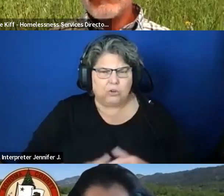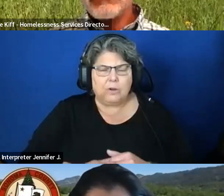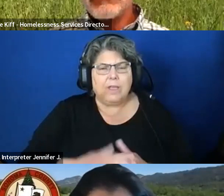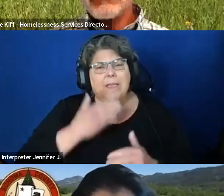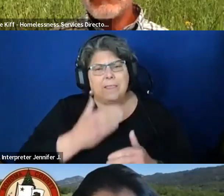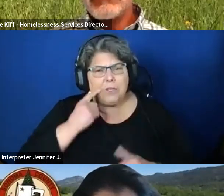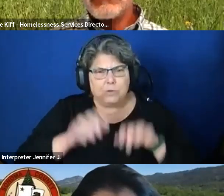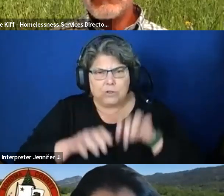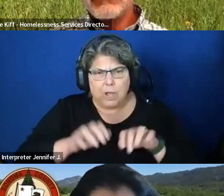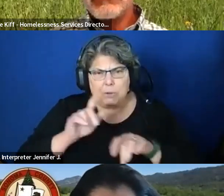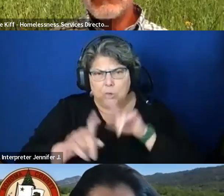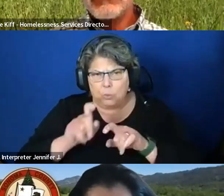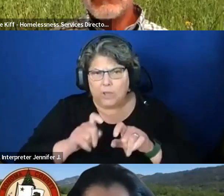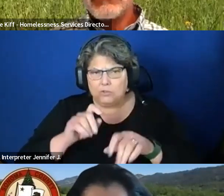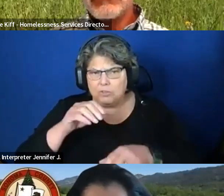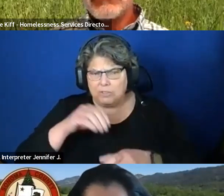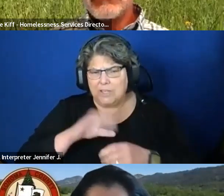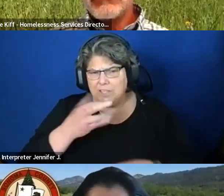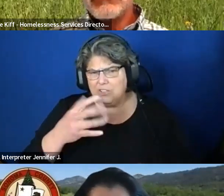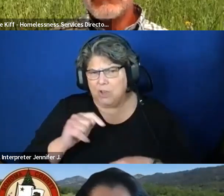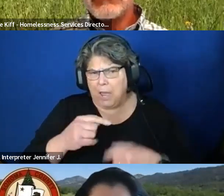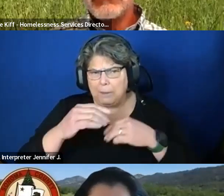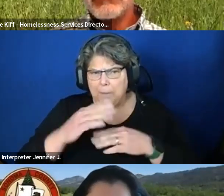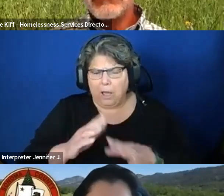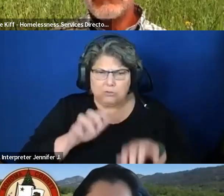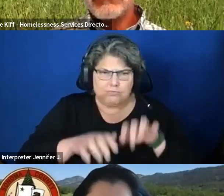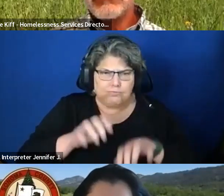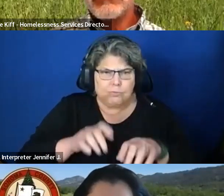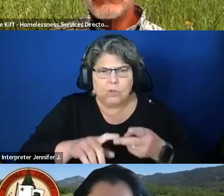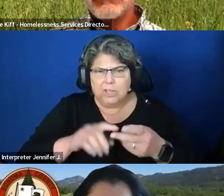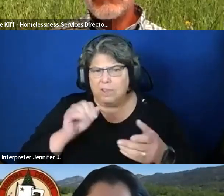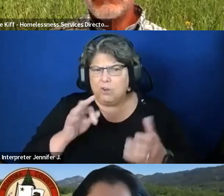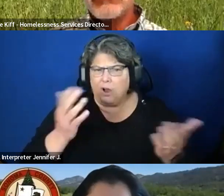are joining us via the webinar, or if you are on